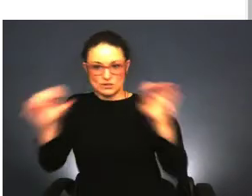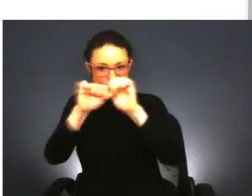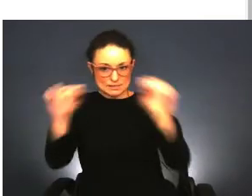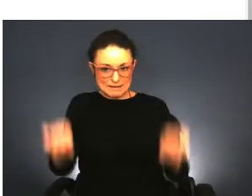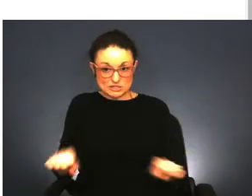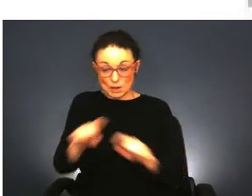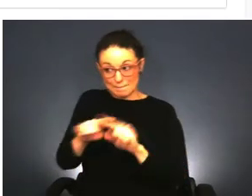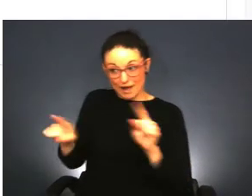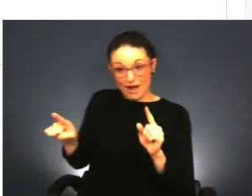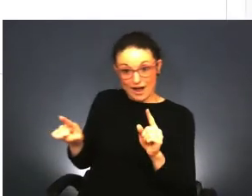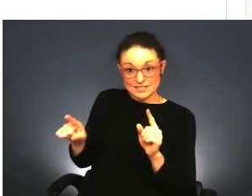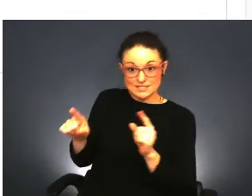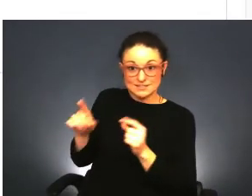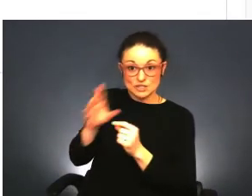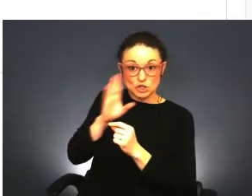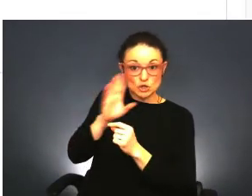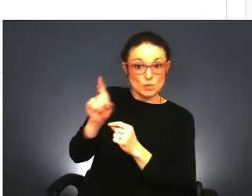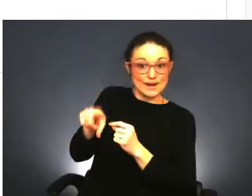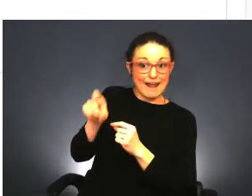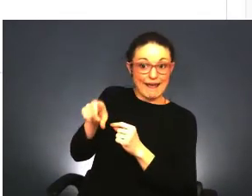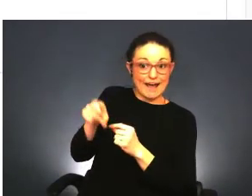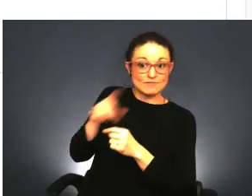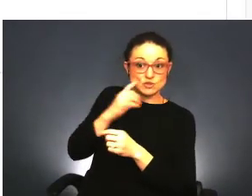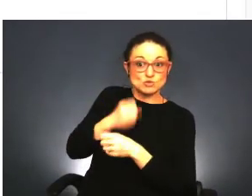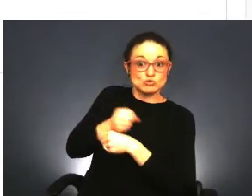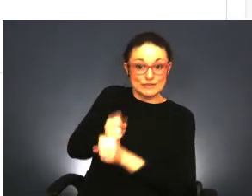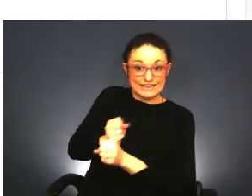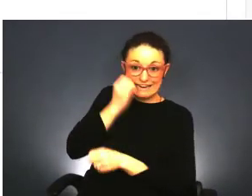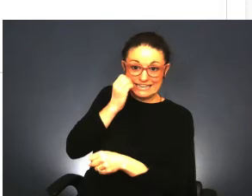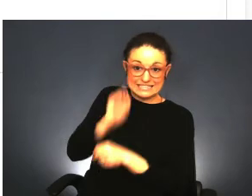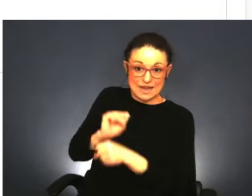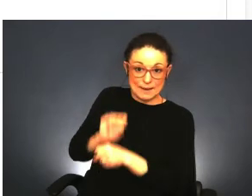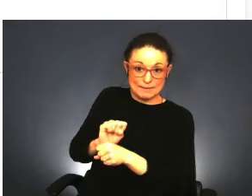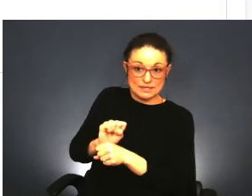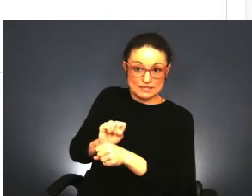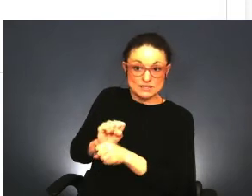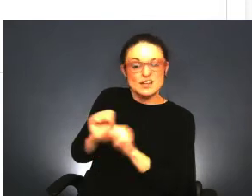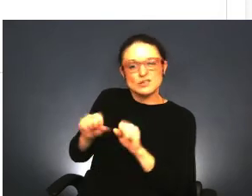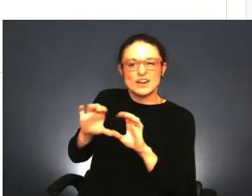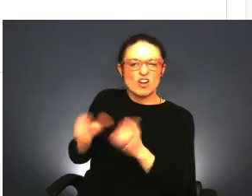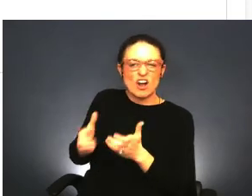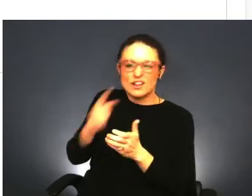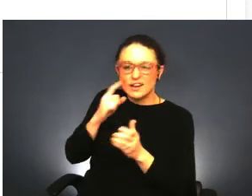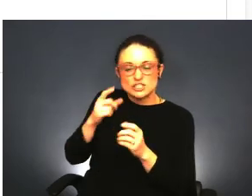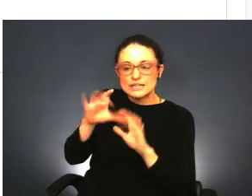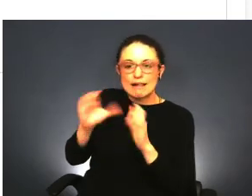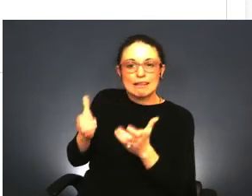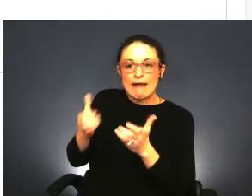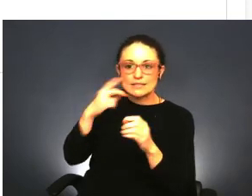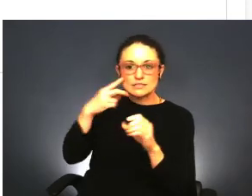Canvas, you will have to create an assignment. You could call it class participation.